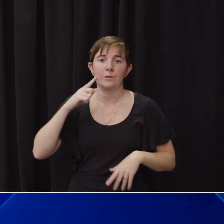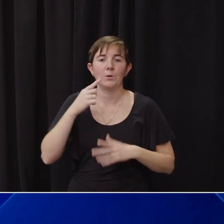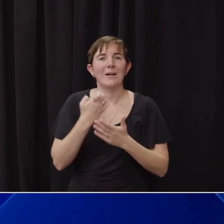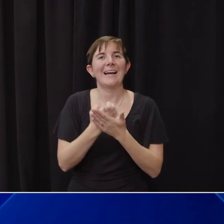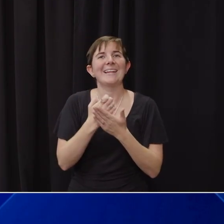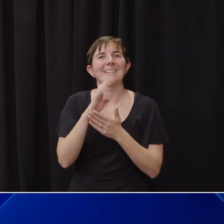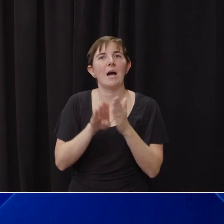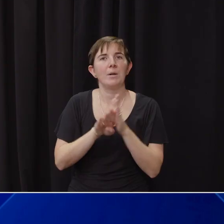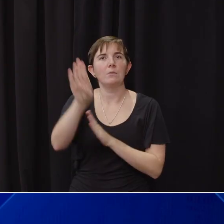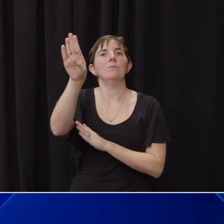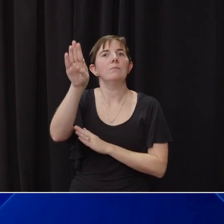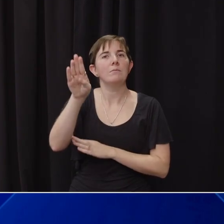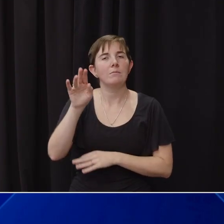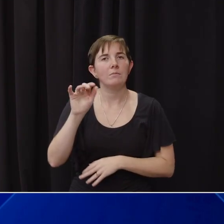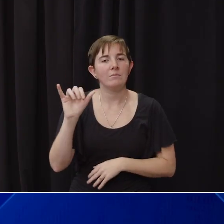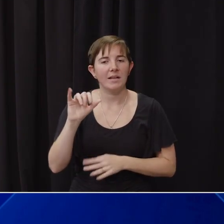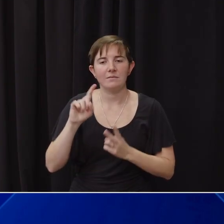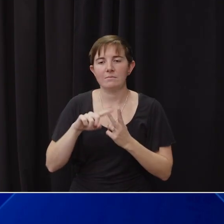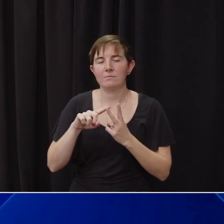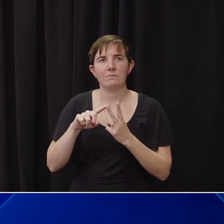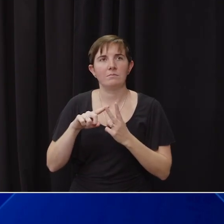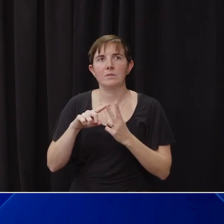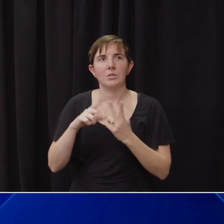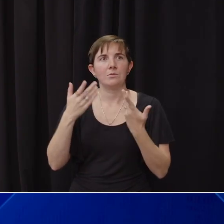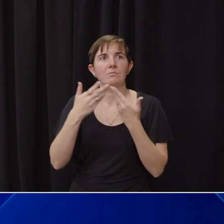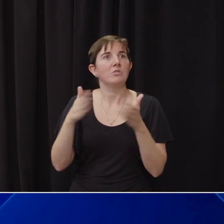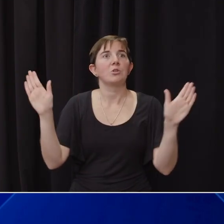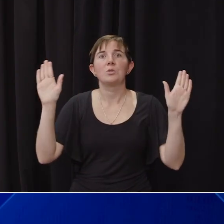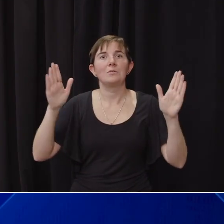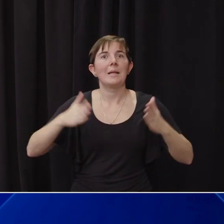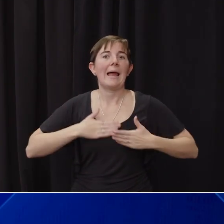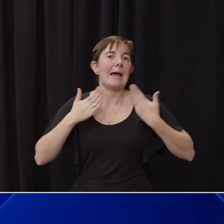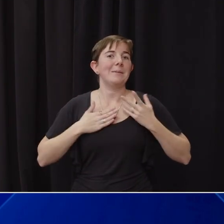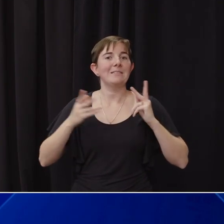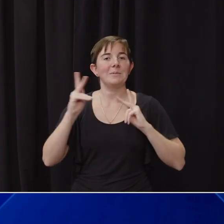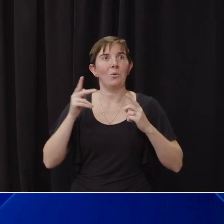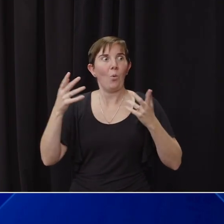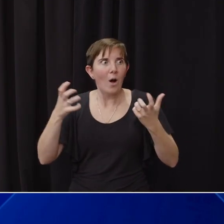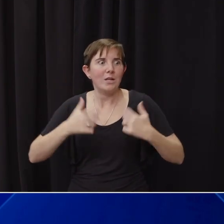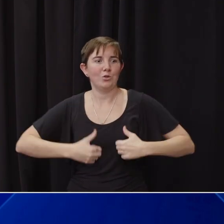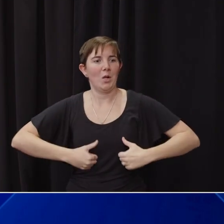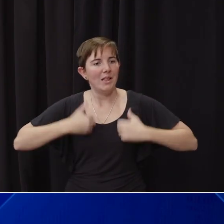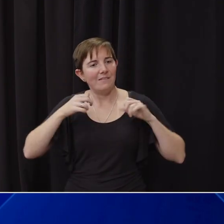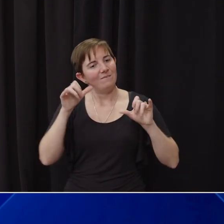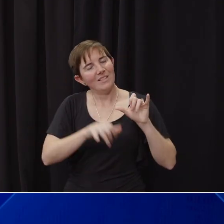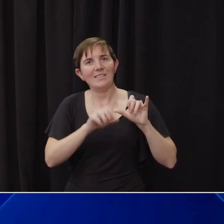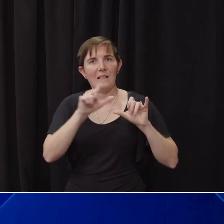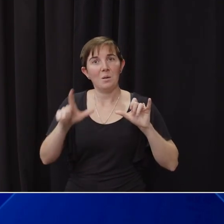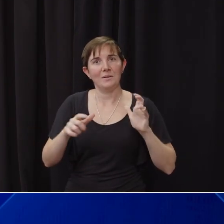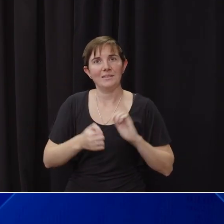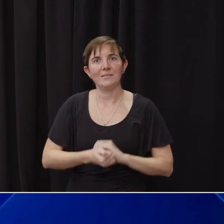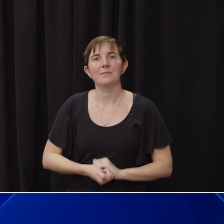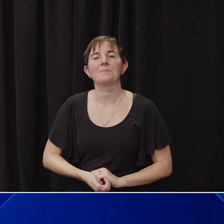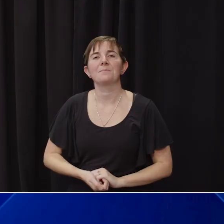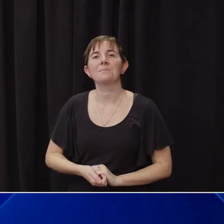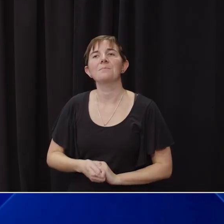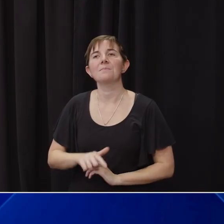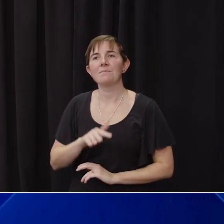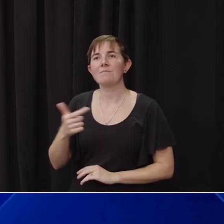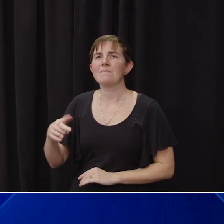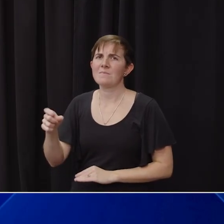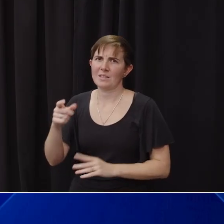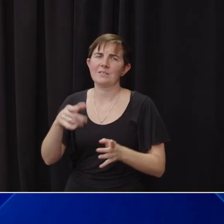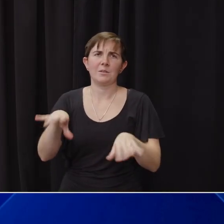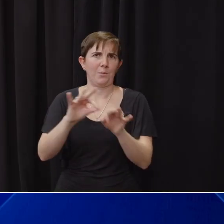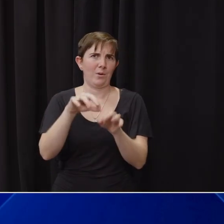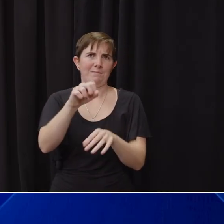growth and just happiness of living in St. Louis, I think. Yeah, I think that's so important.